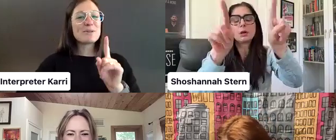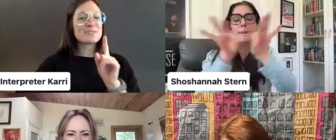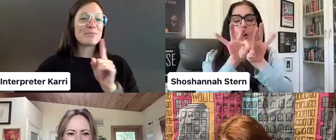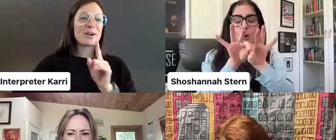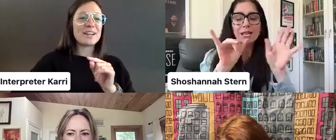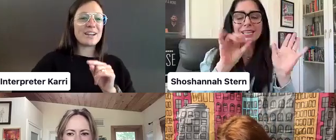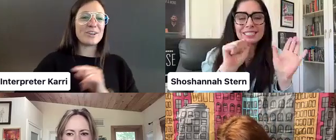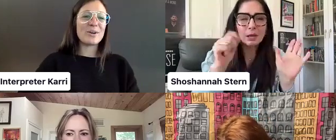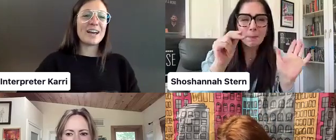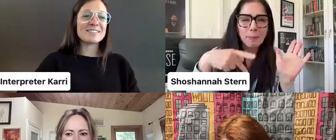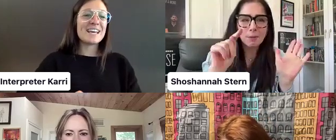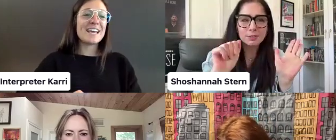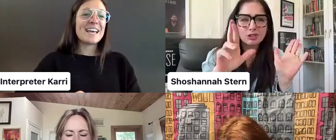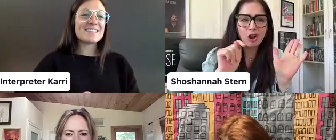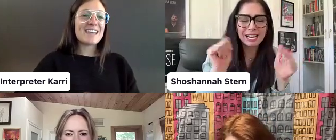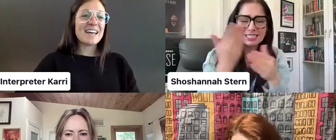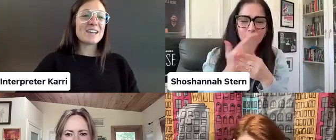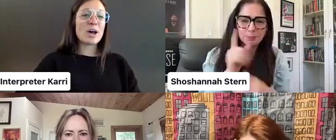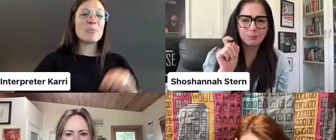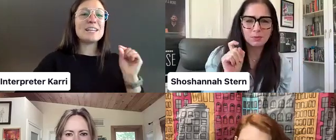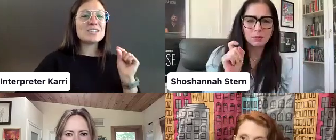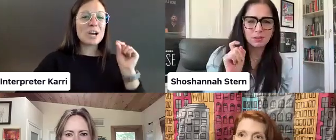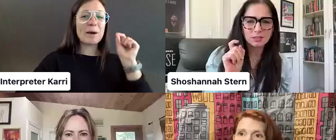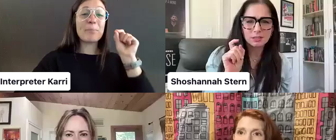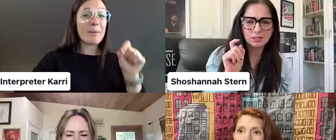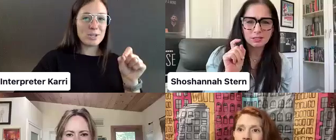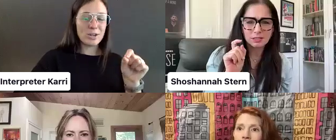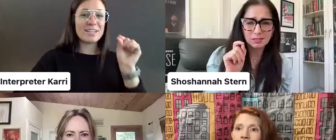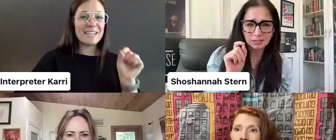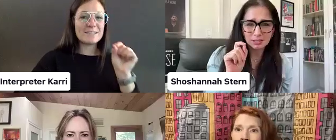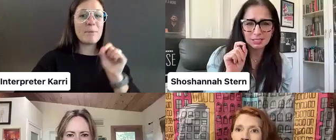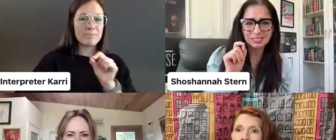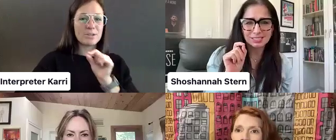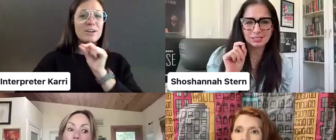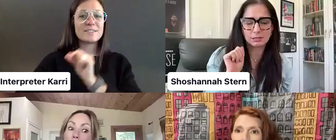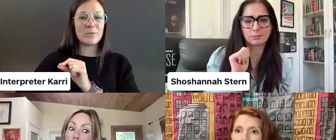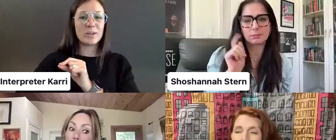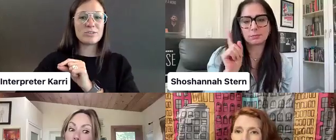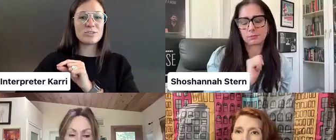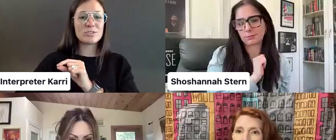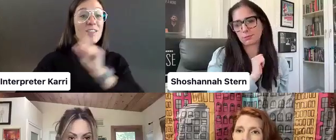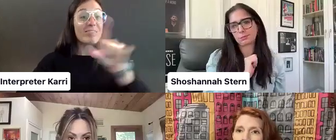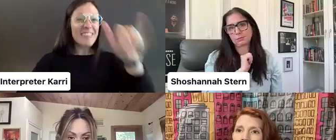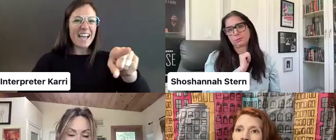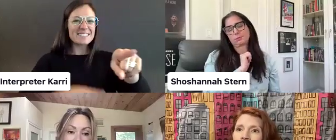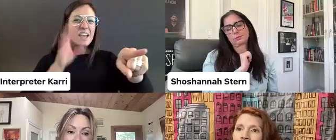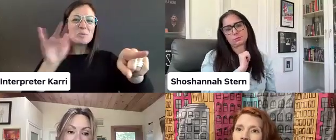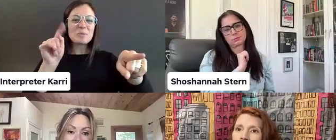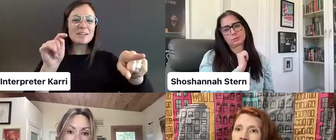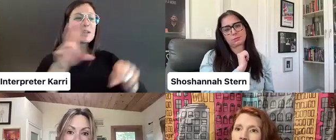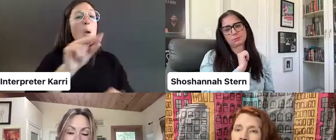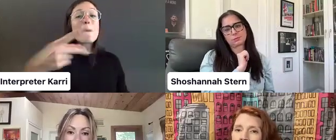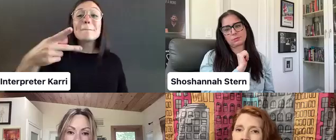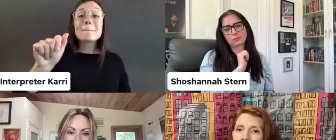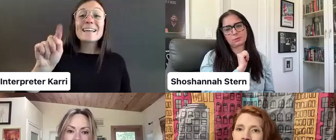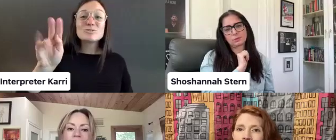what's most important here, you guys, is that we need to talk about a Pop-Tart. Is a Pop-Tart a I sandwich? knew it. No, it's a